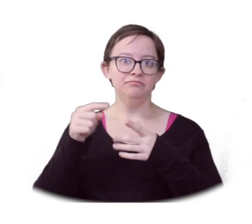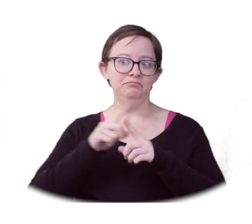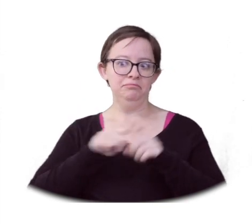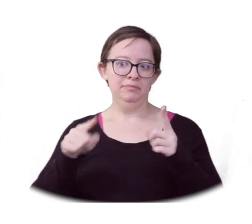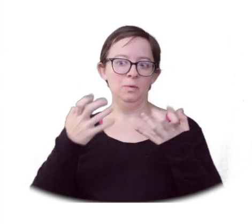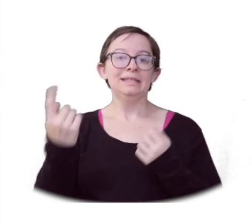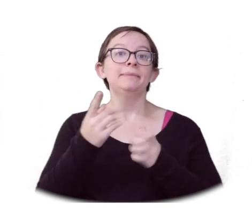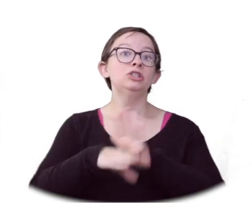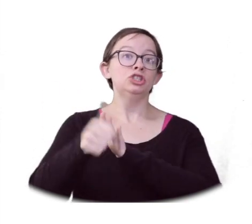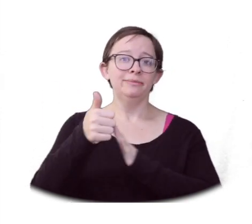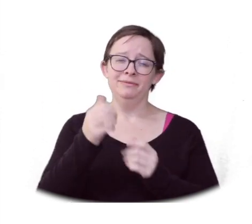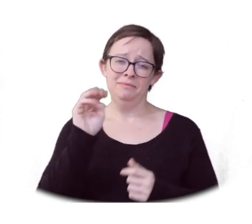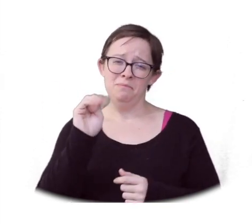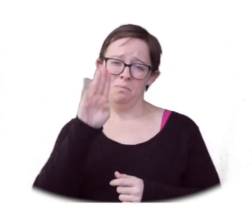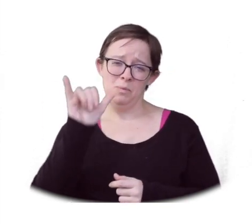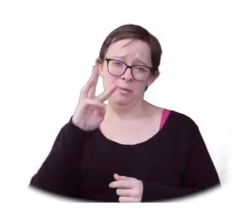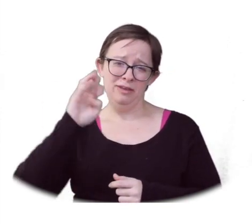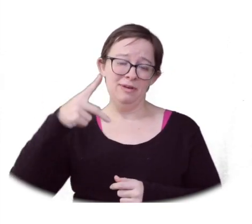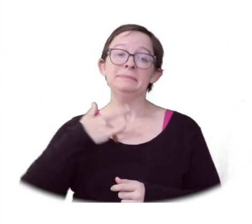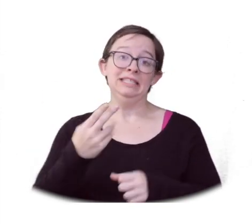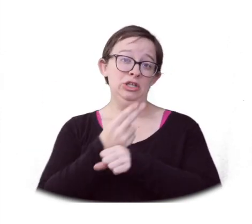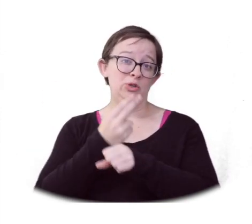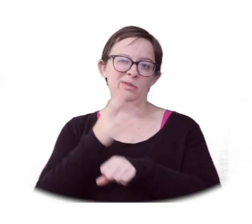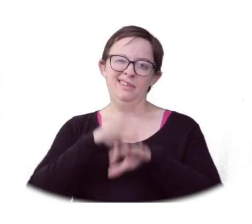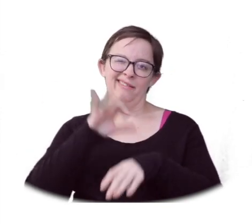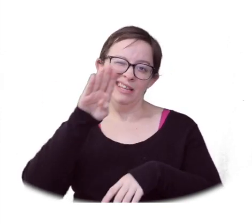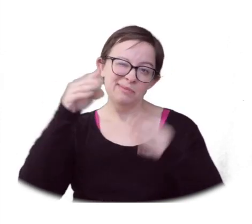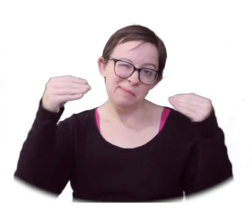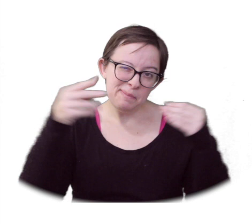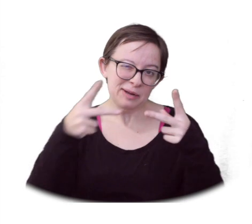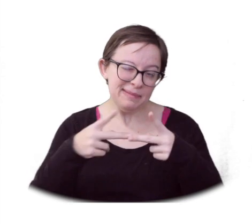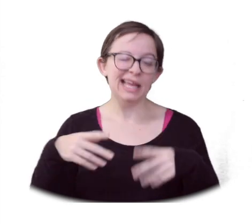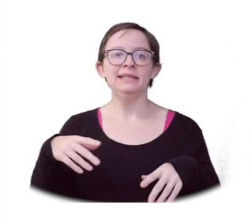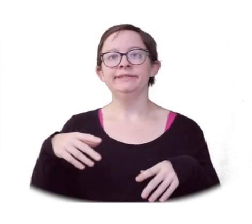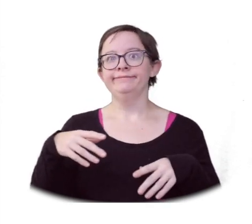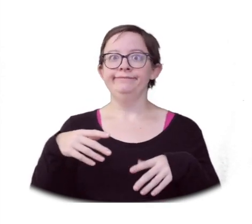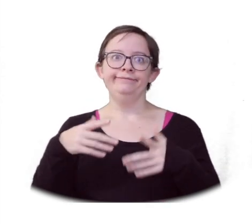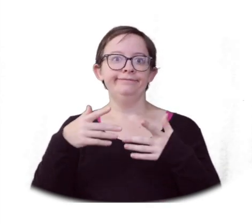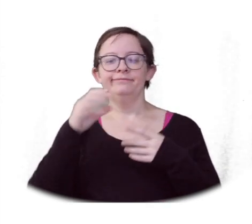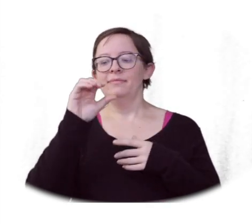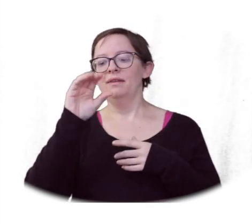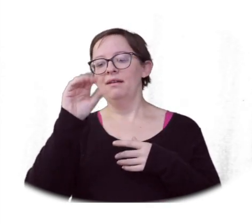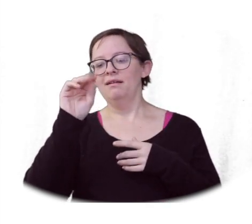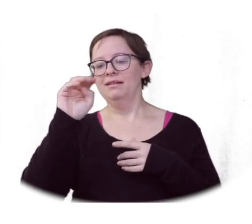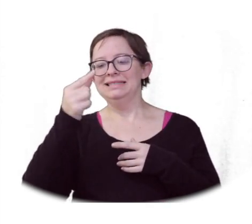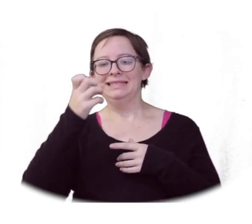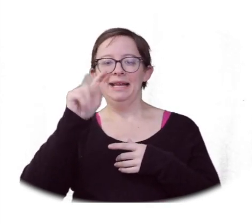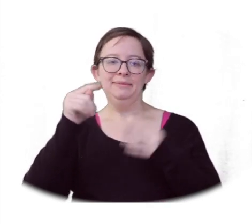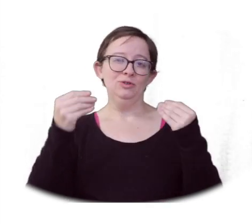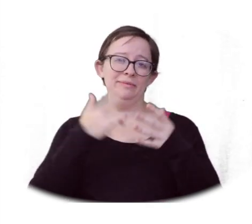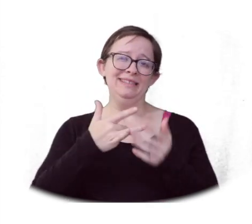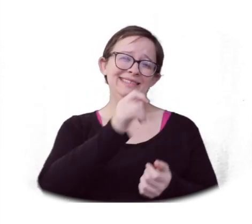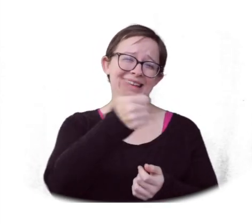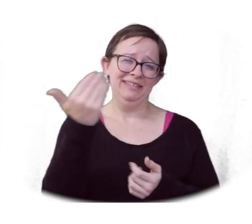this, but you just want something cheaper, you can get a Moby wrap, mostly used on Facebook Marketplace, consignment stores, usually for